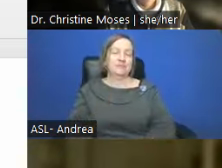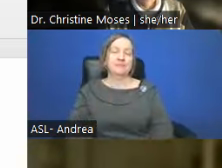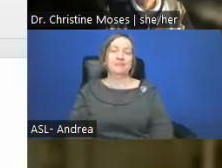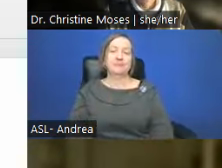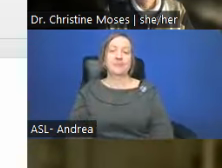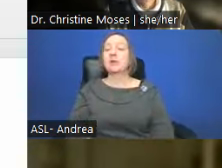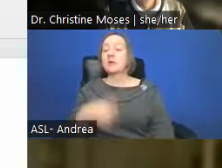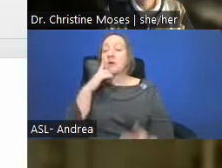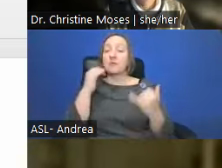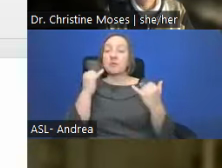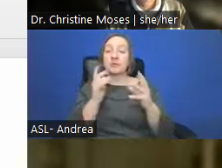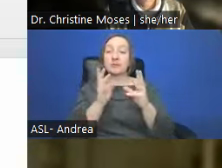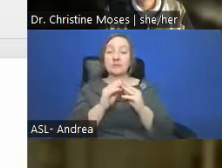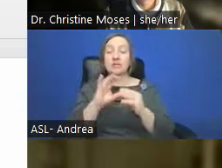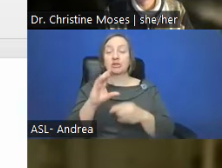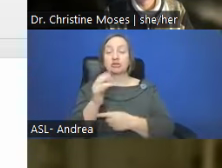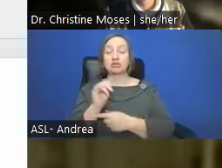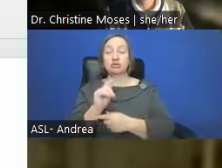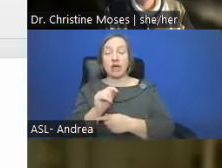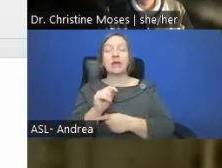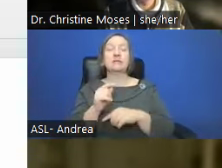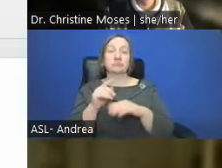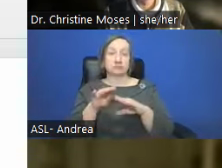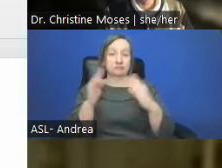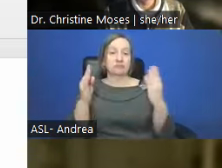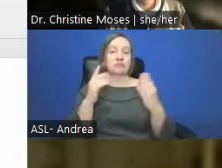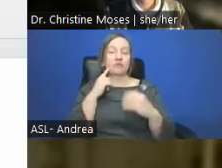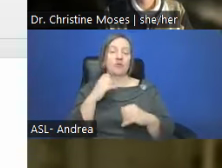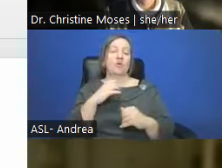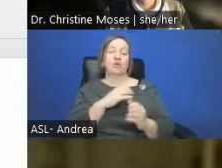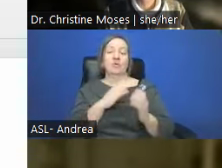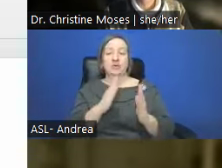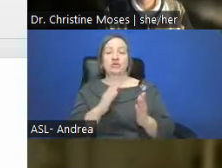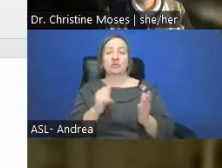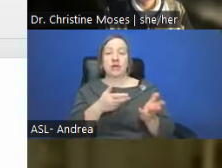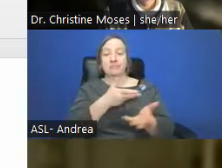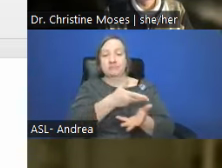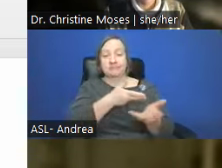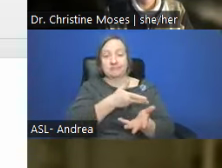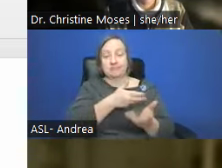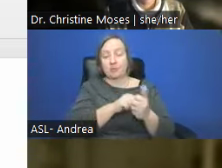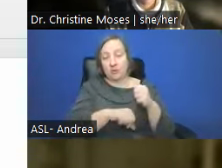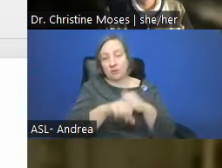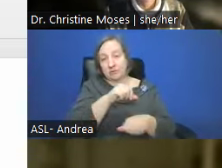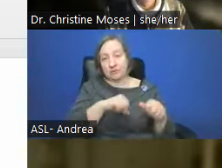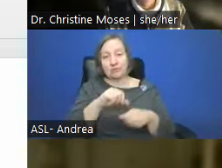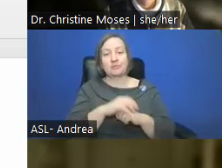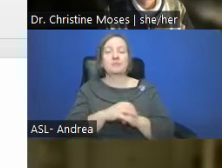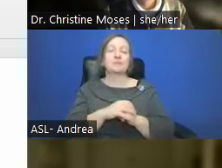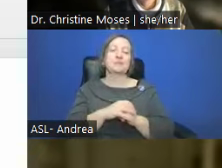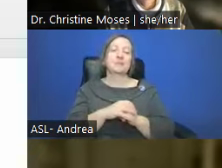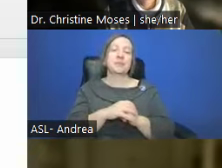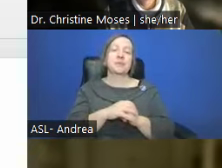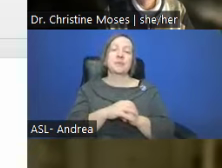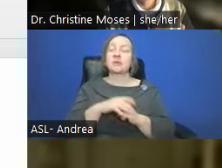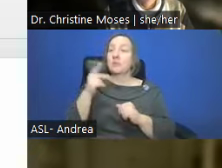For this meeting, the chat function is enabled for commission members to communicate with each other. Members